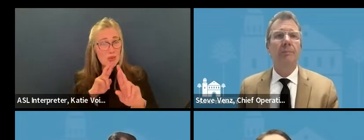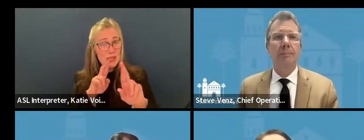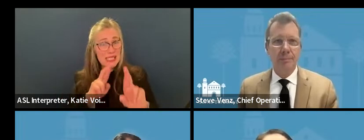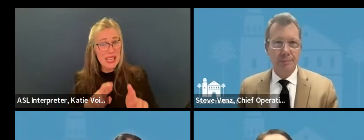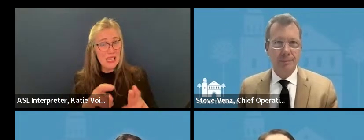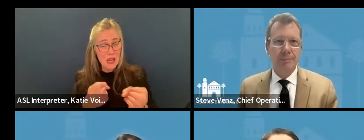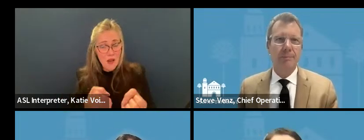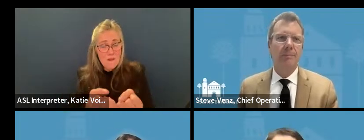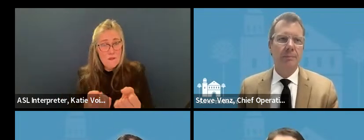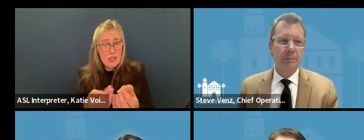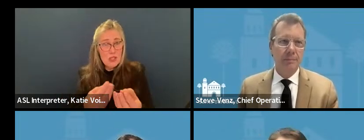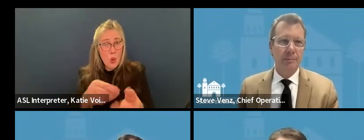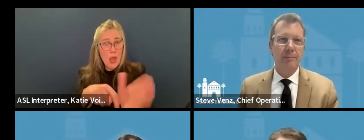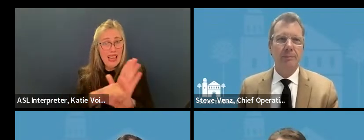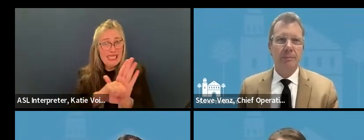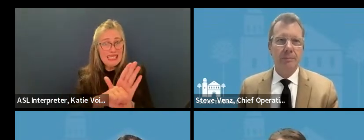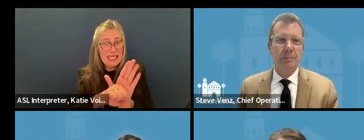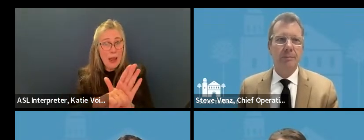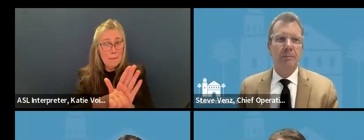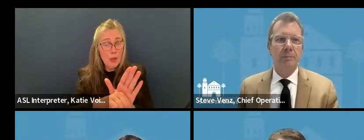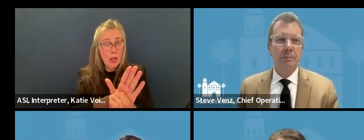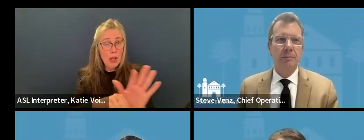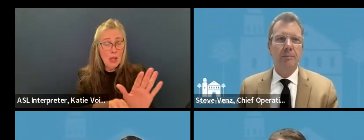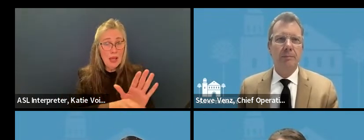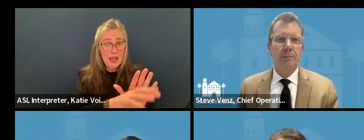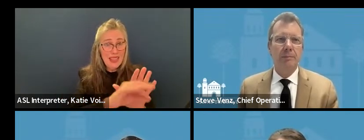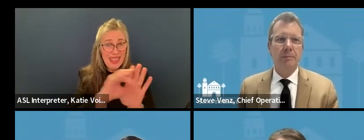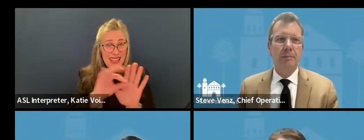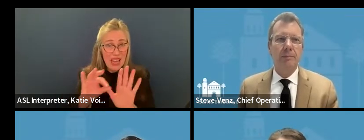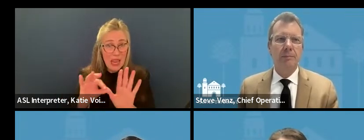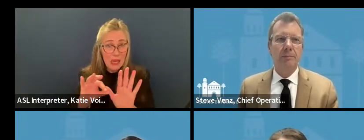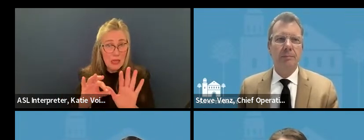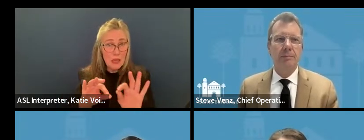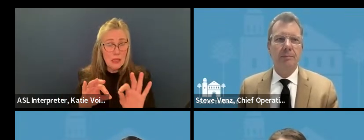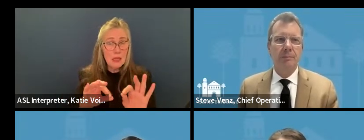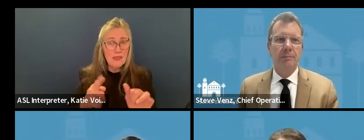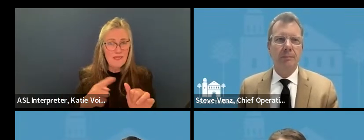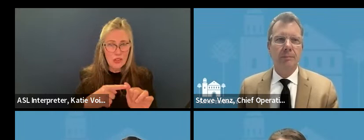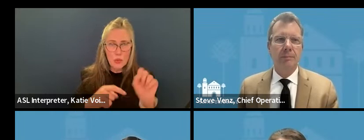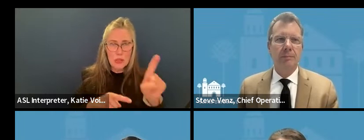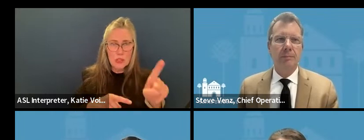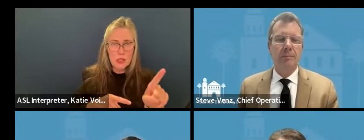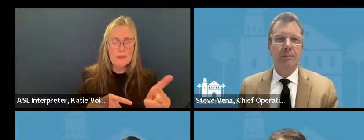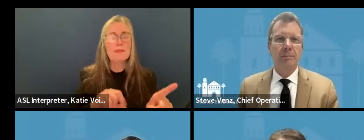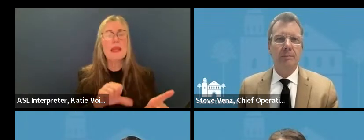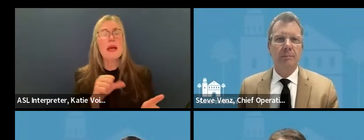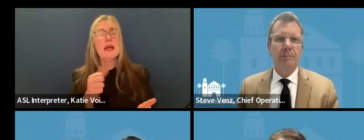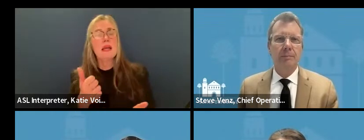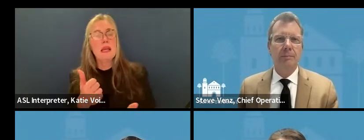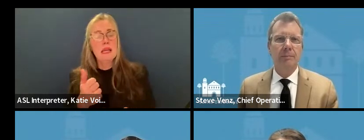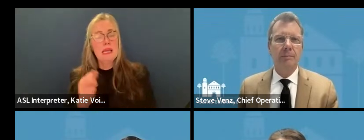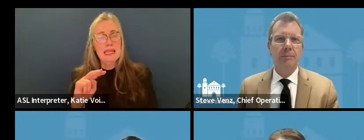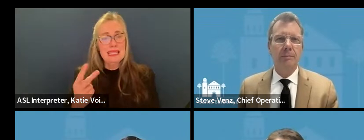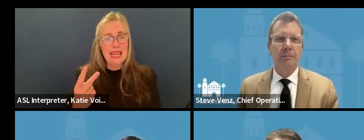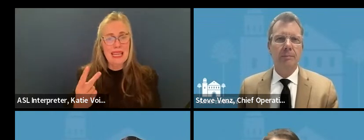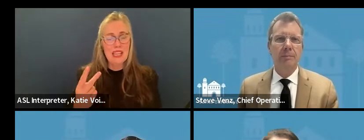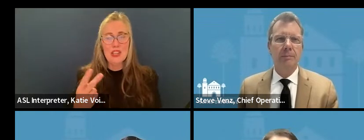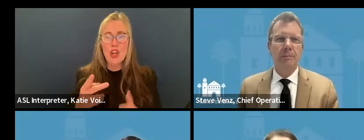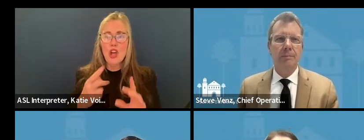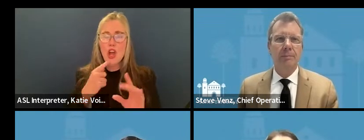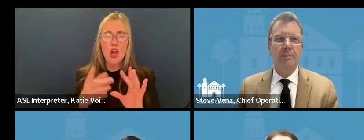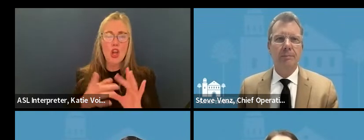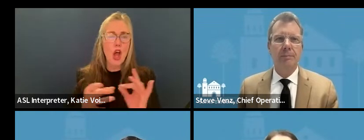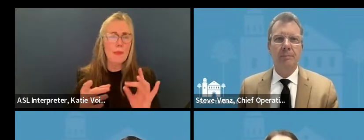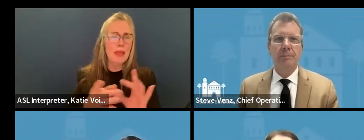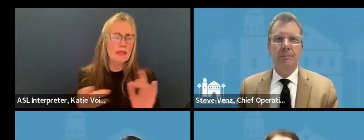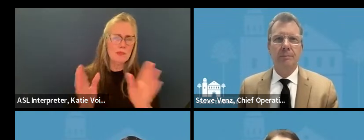soil samples, the studies that they take, number one? And then number two, a comment, a big shout out to our